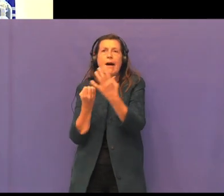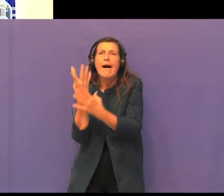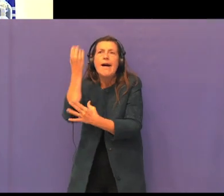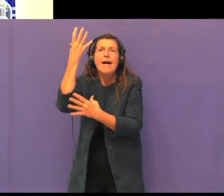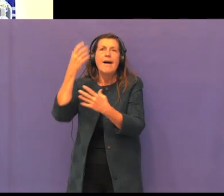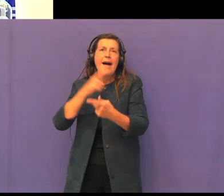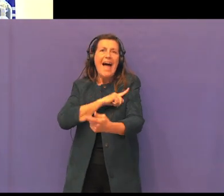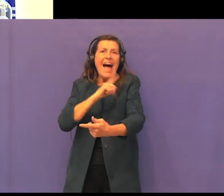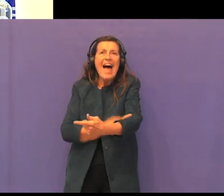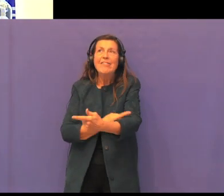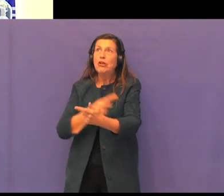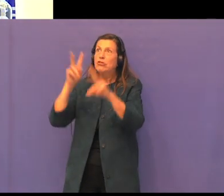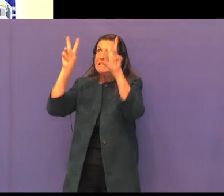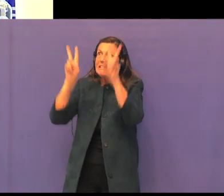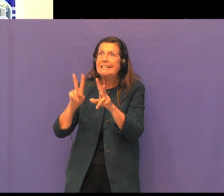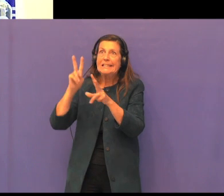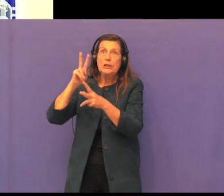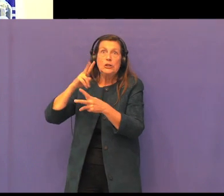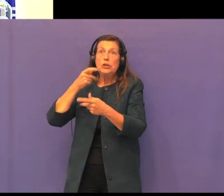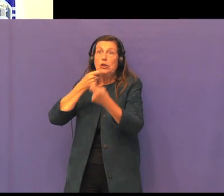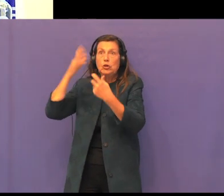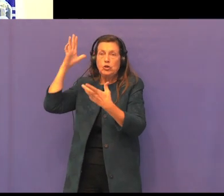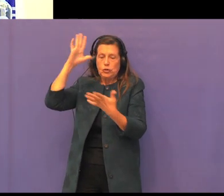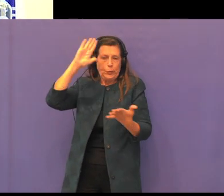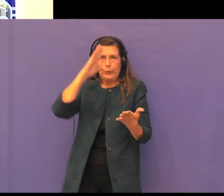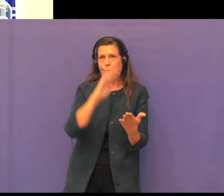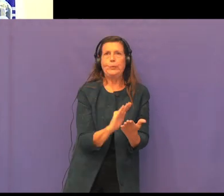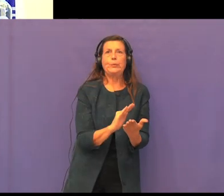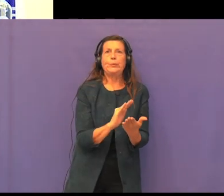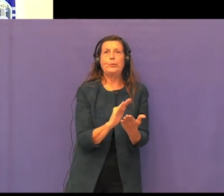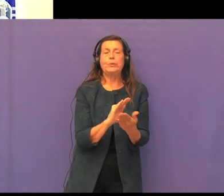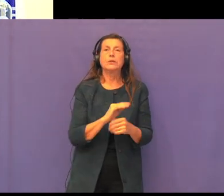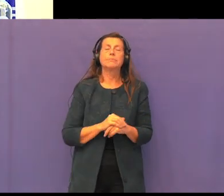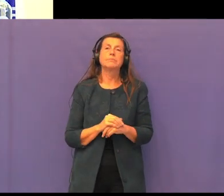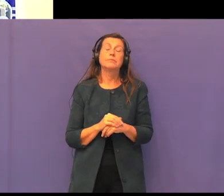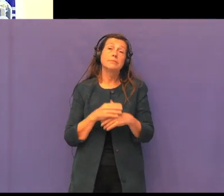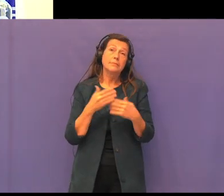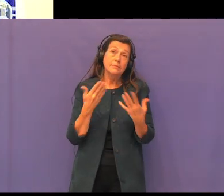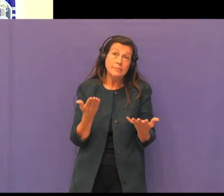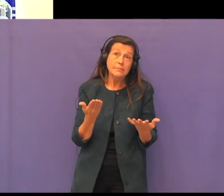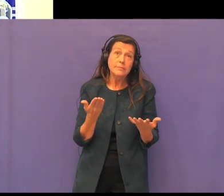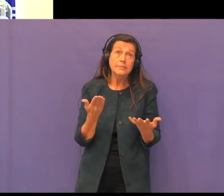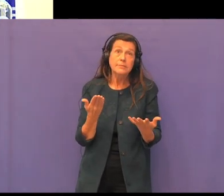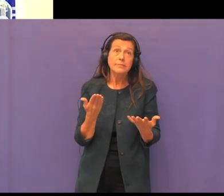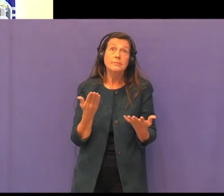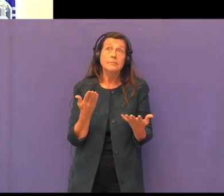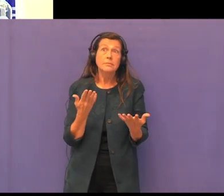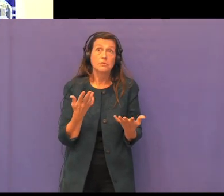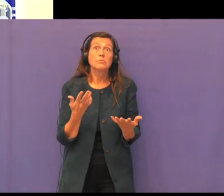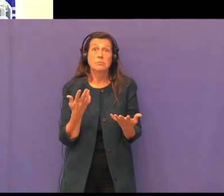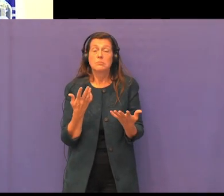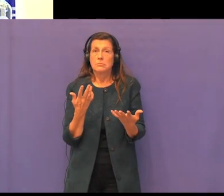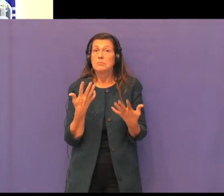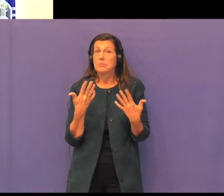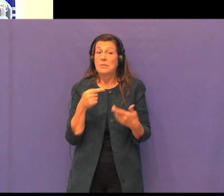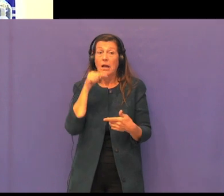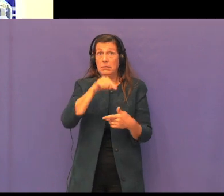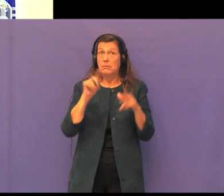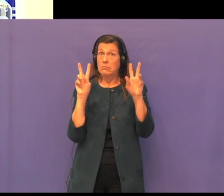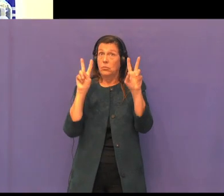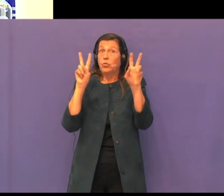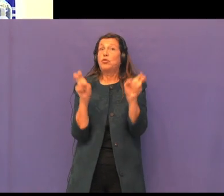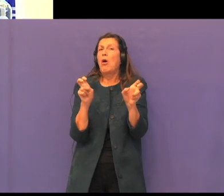And this is very, very deeply divided, and it's difficult sometimes